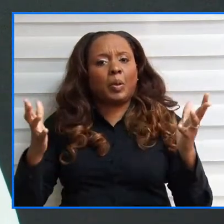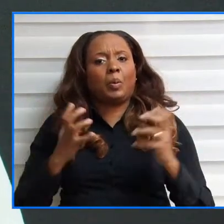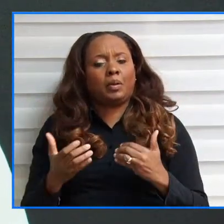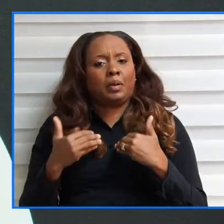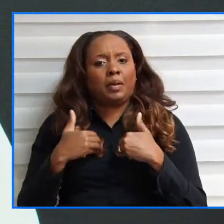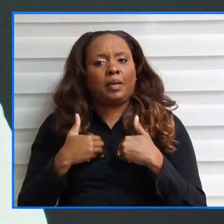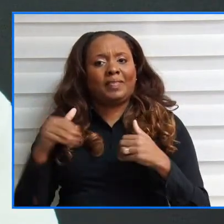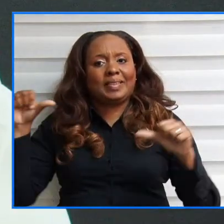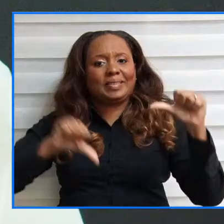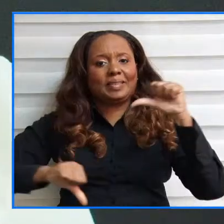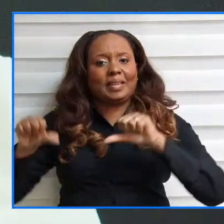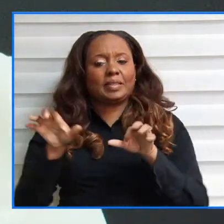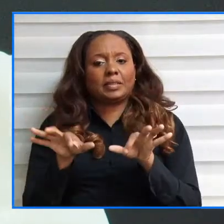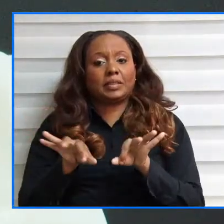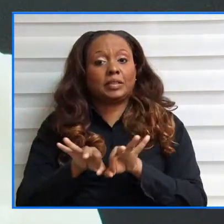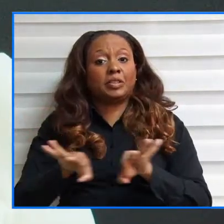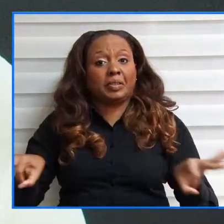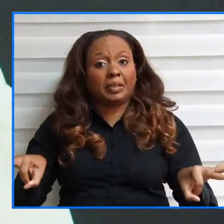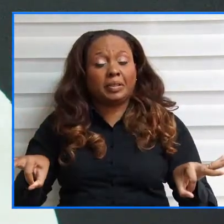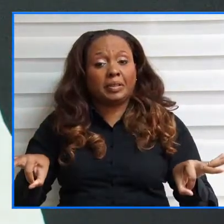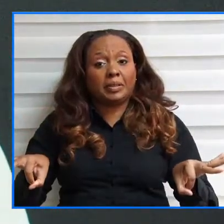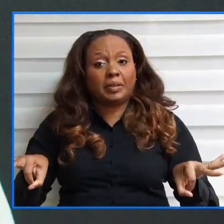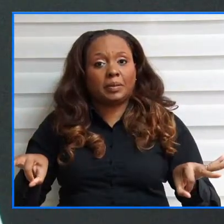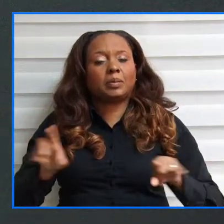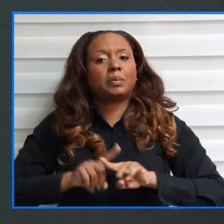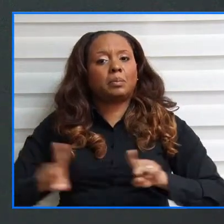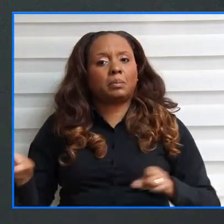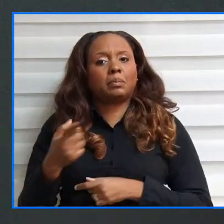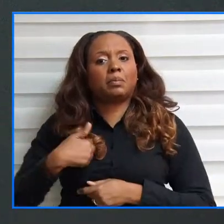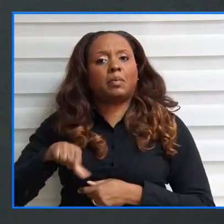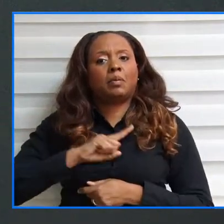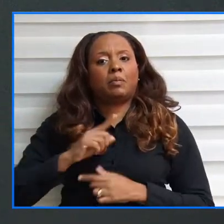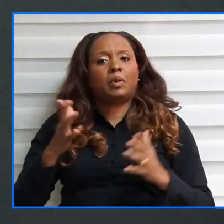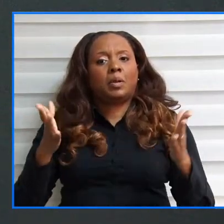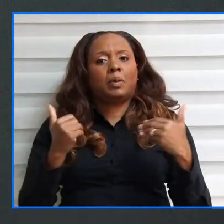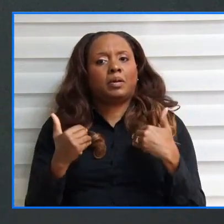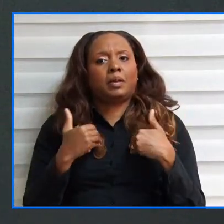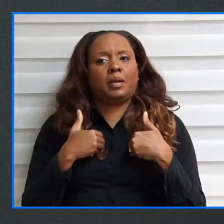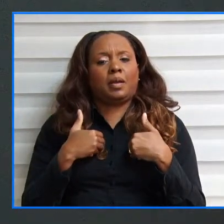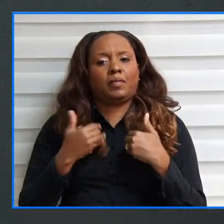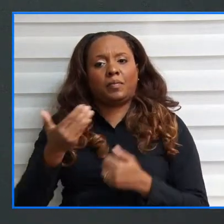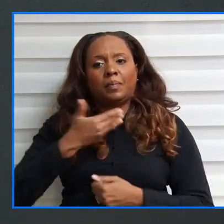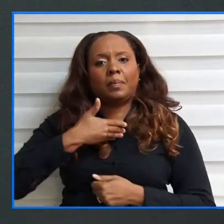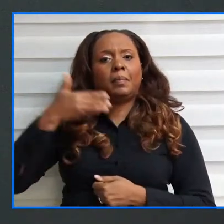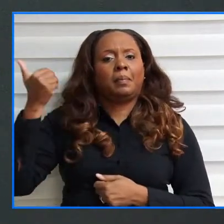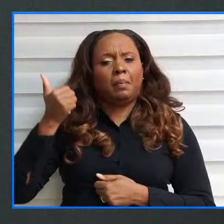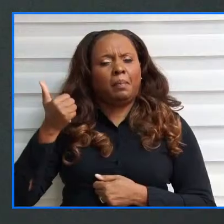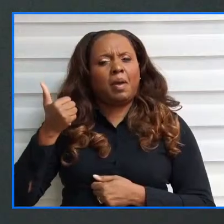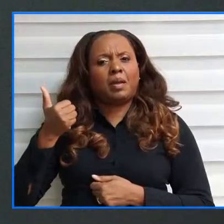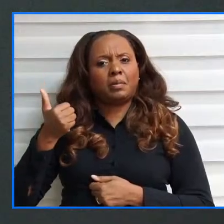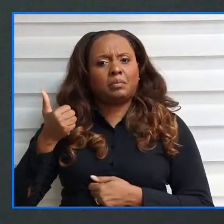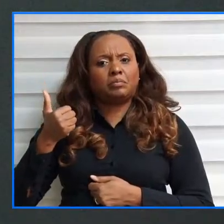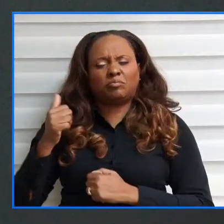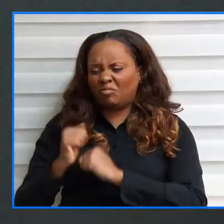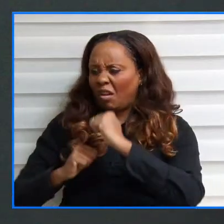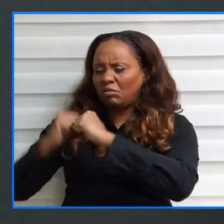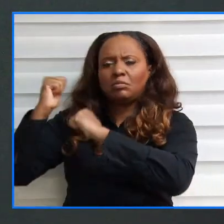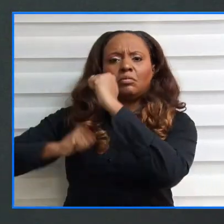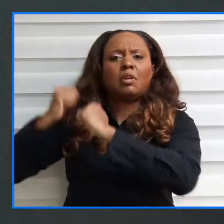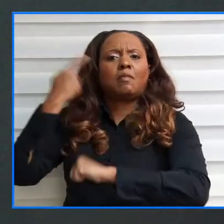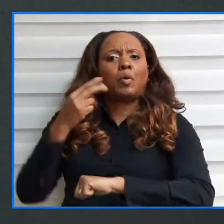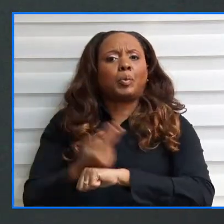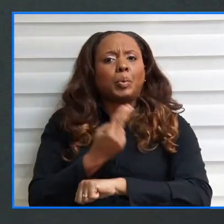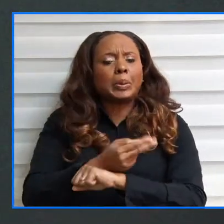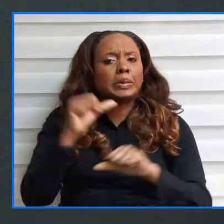degree. And therefore we have a solemn obligation to being able to build a platform for biotechnology and ICT and science